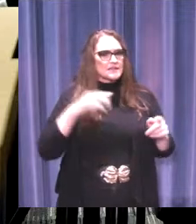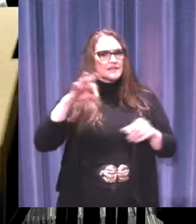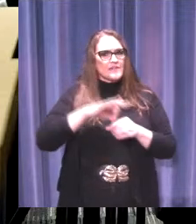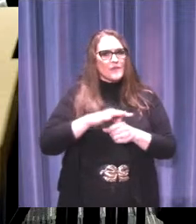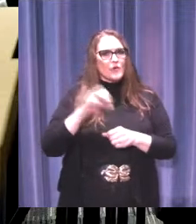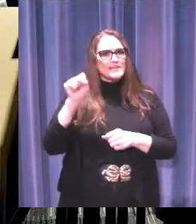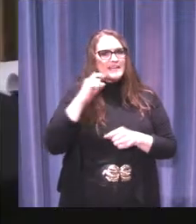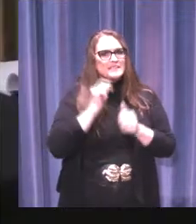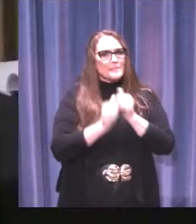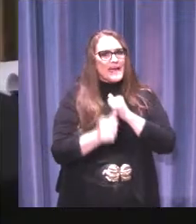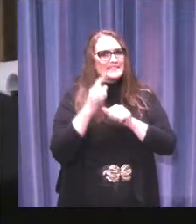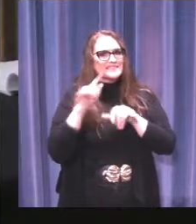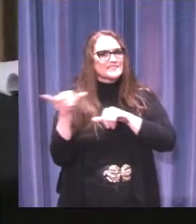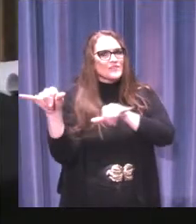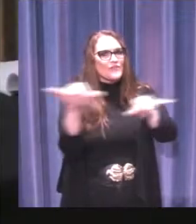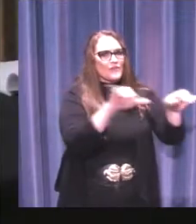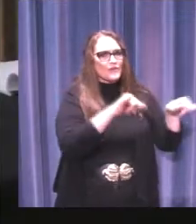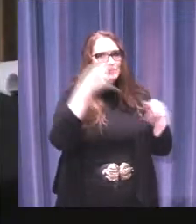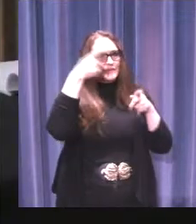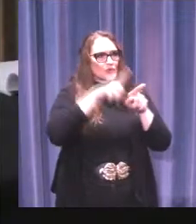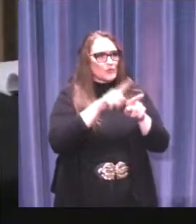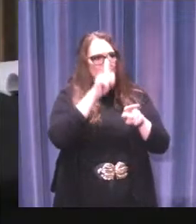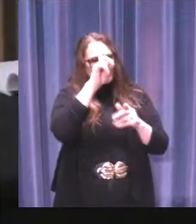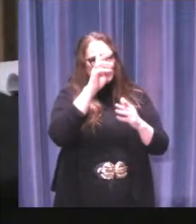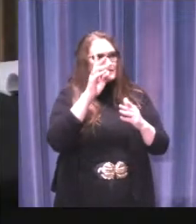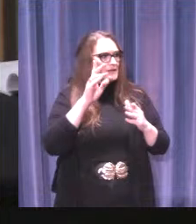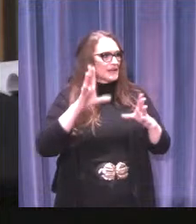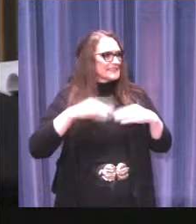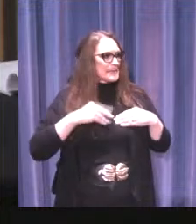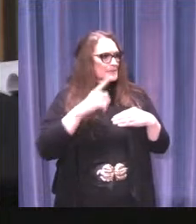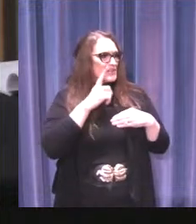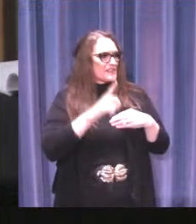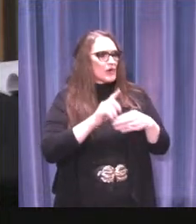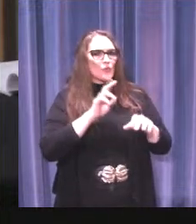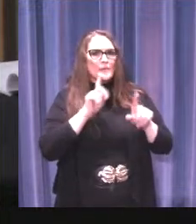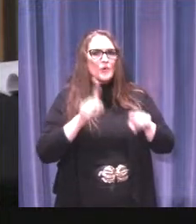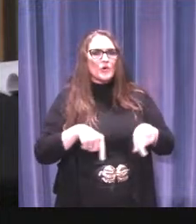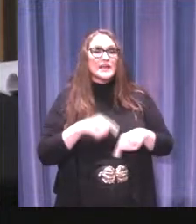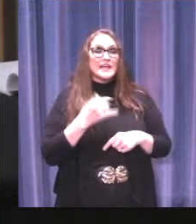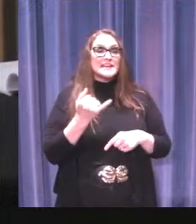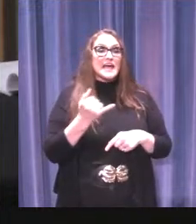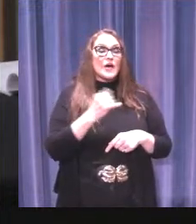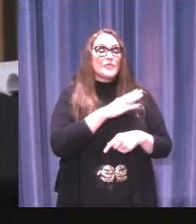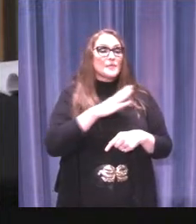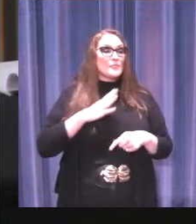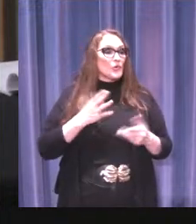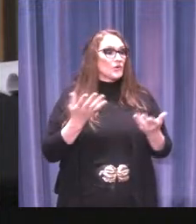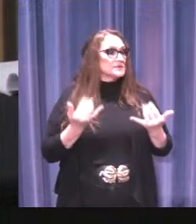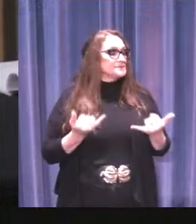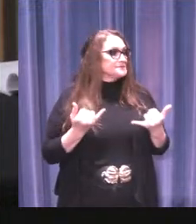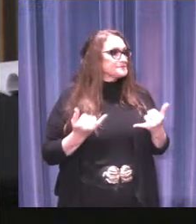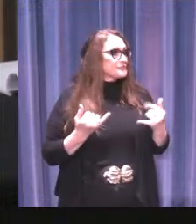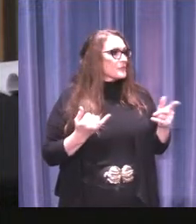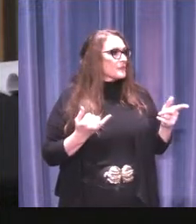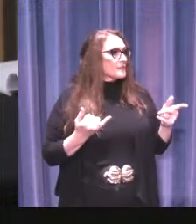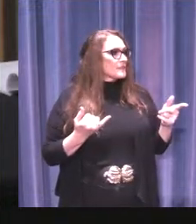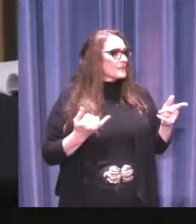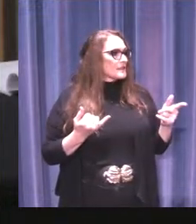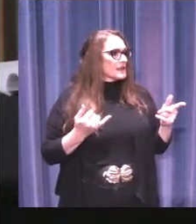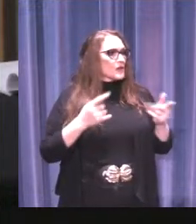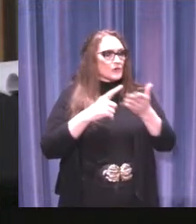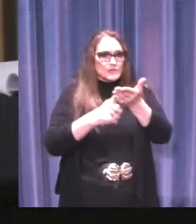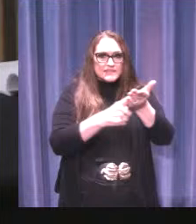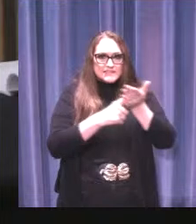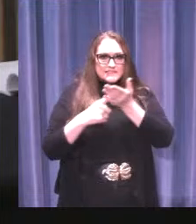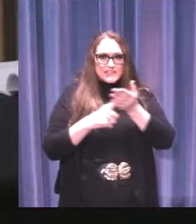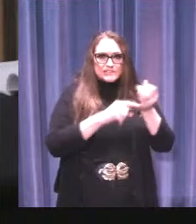yes. It passes unanimously. We have expected their report. Is it the board's pleasure now to discuss